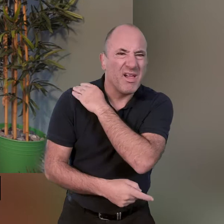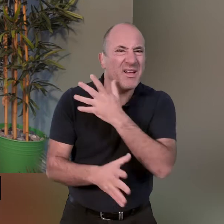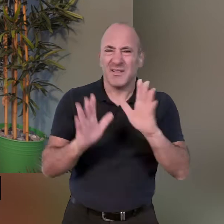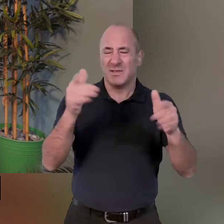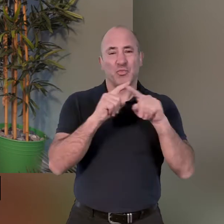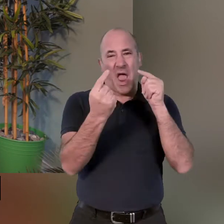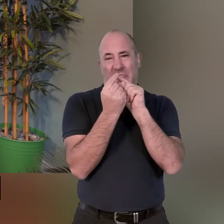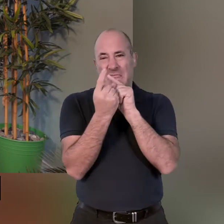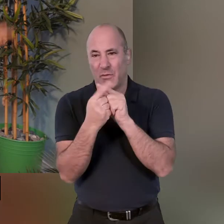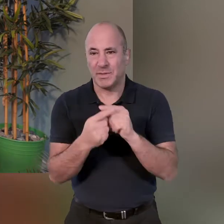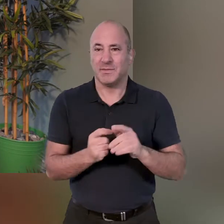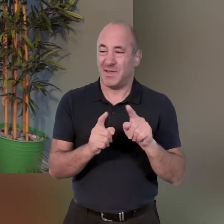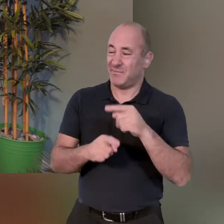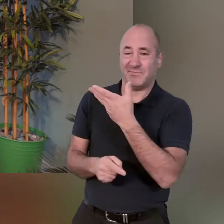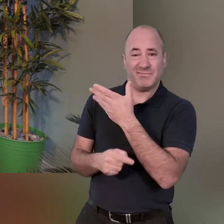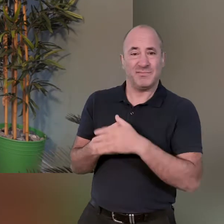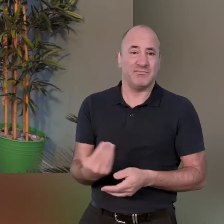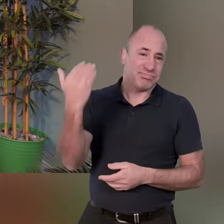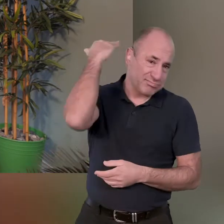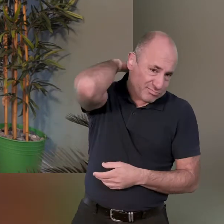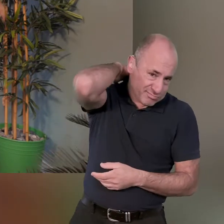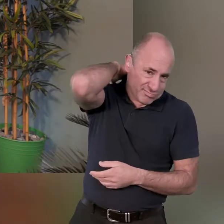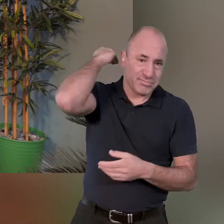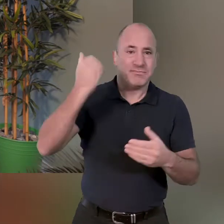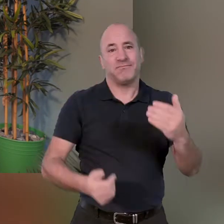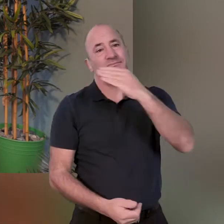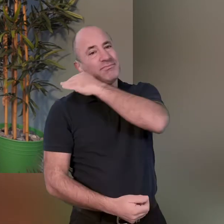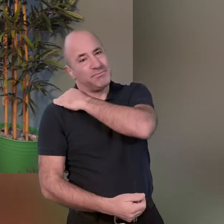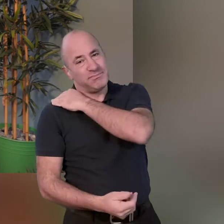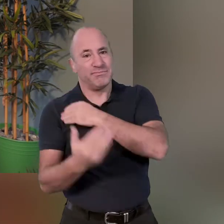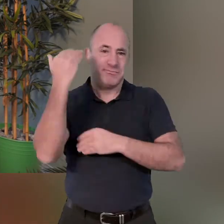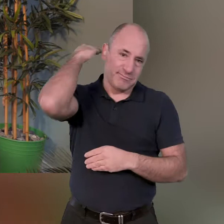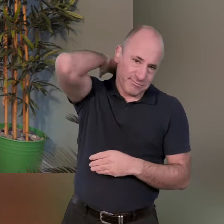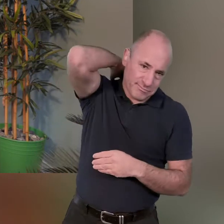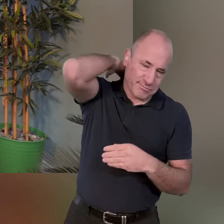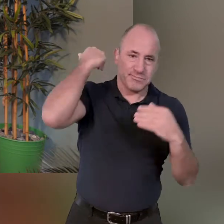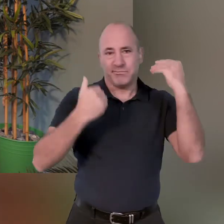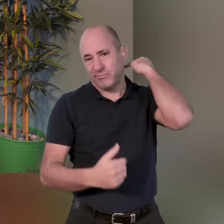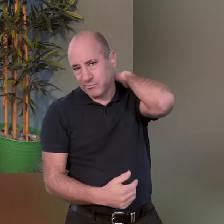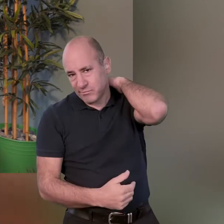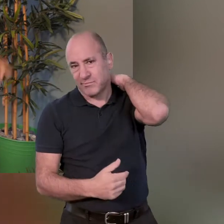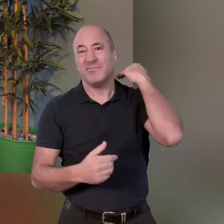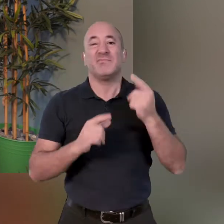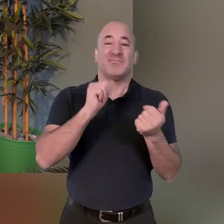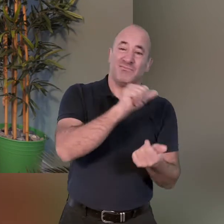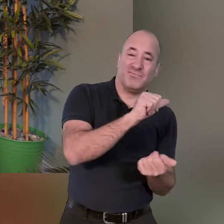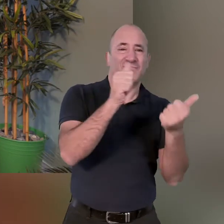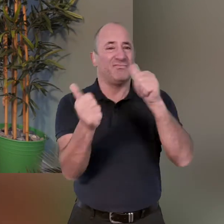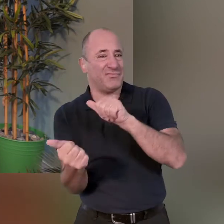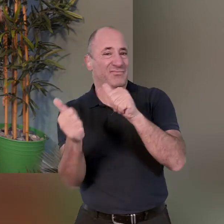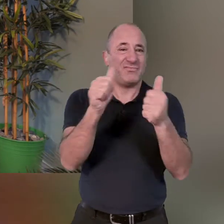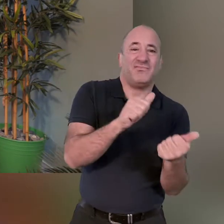as you can get. And then over to the other side. And then we're going to do this same, both sides, and sort